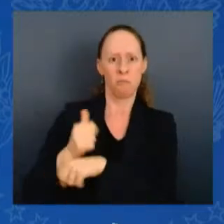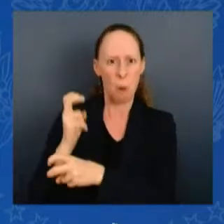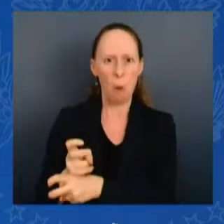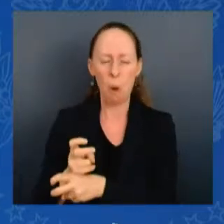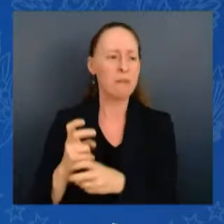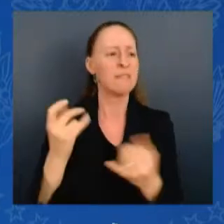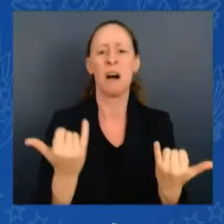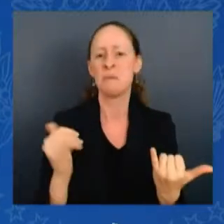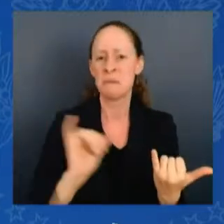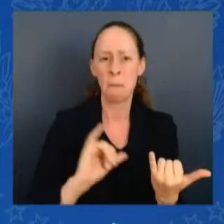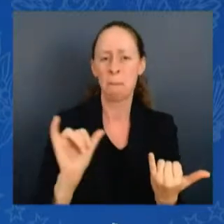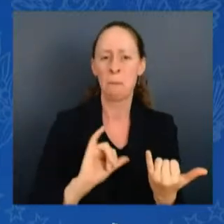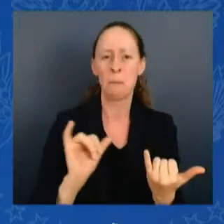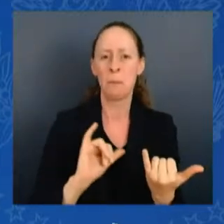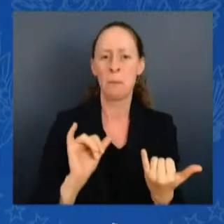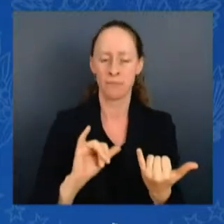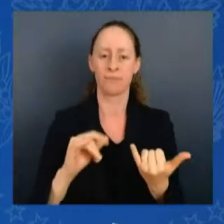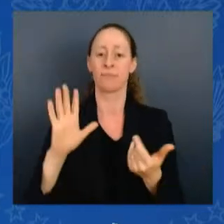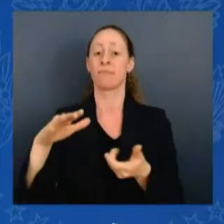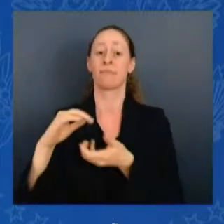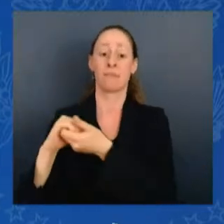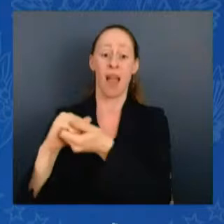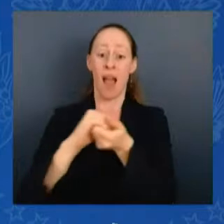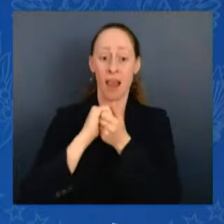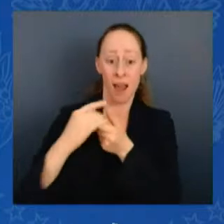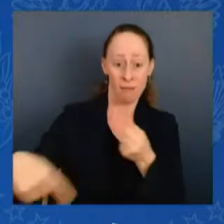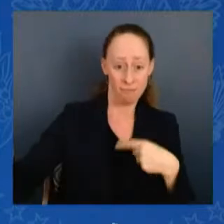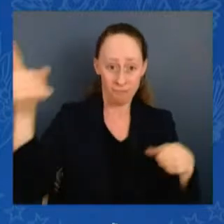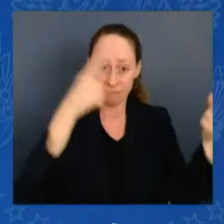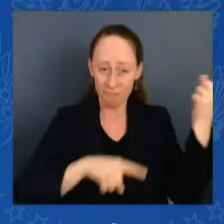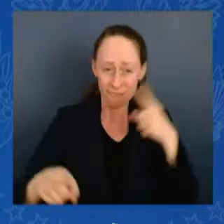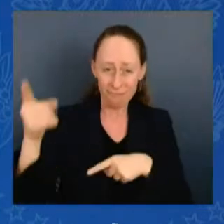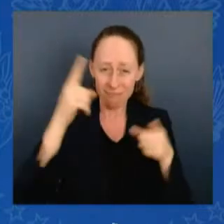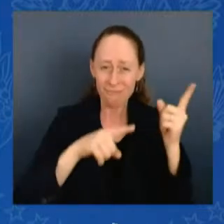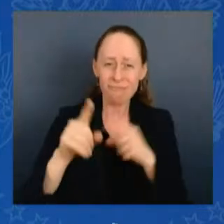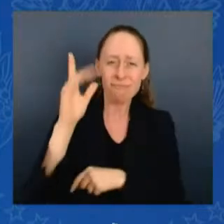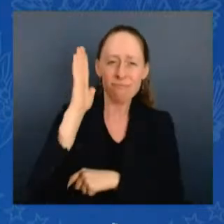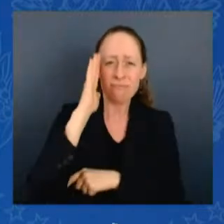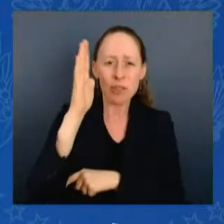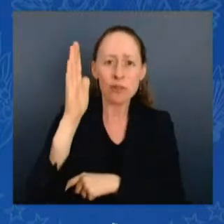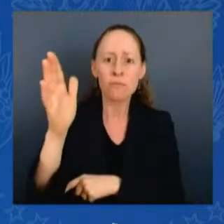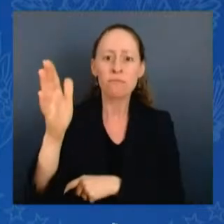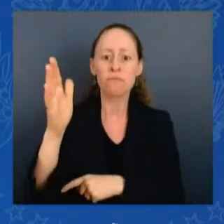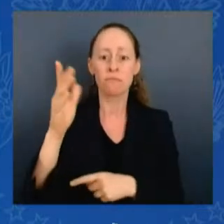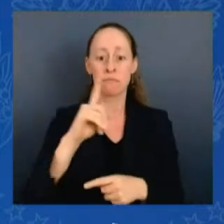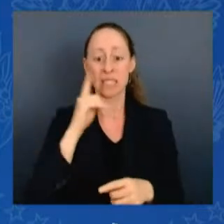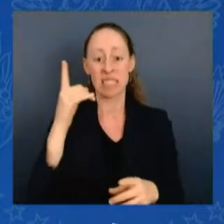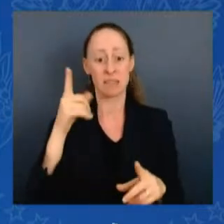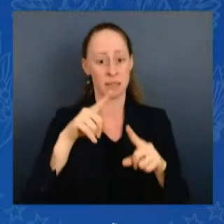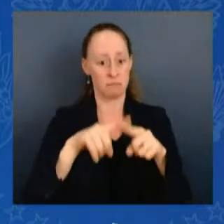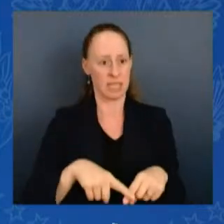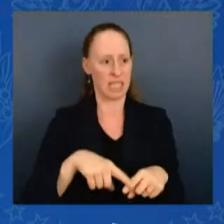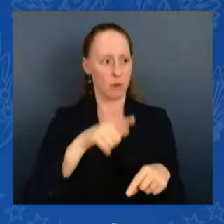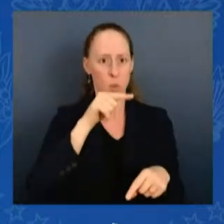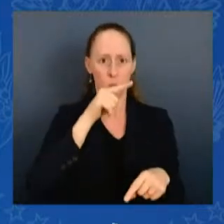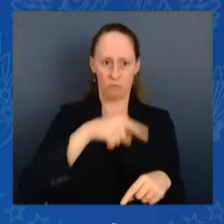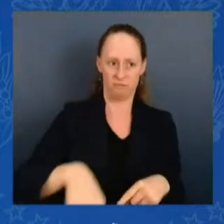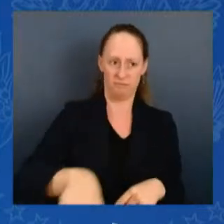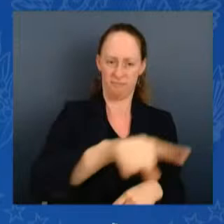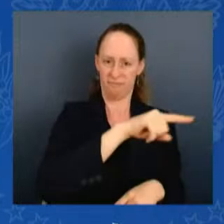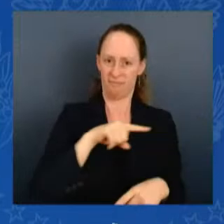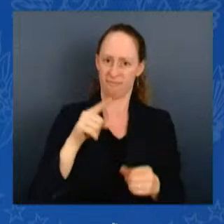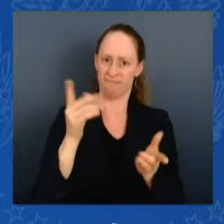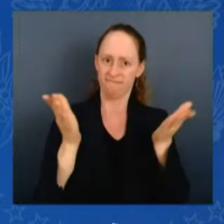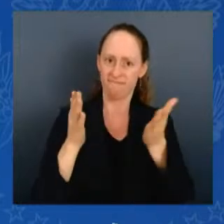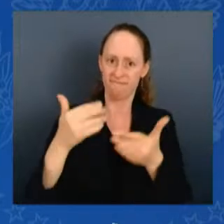alliance depends not least on our men and women in uniform. They put their lives on the line each and every